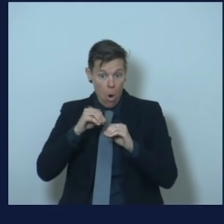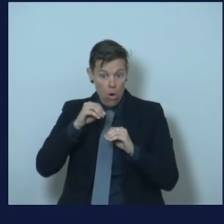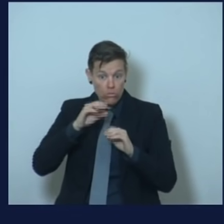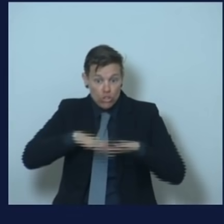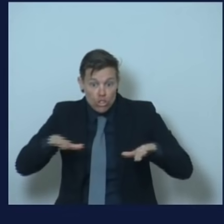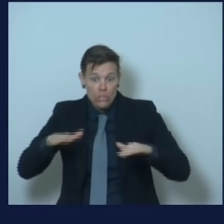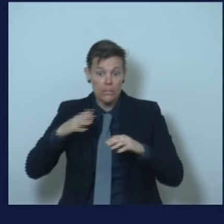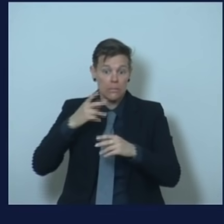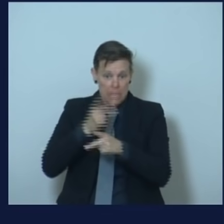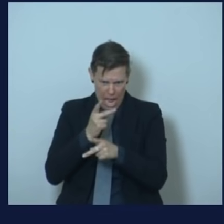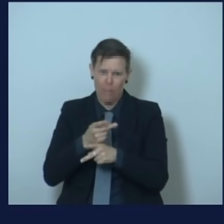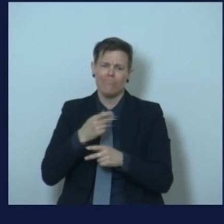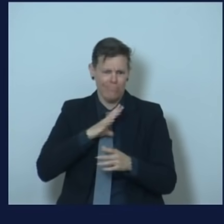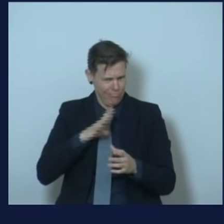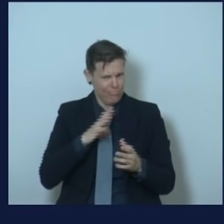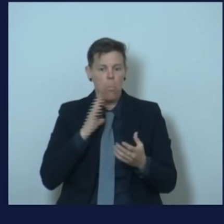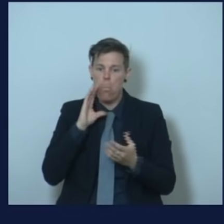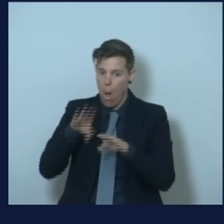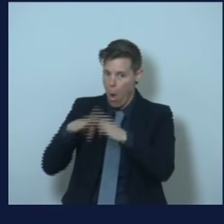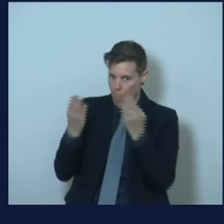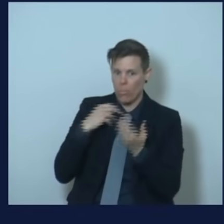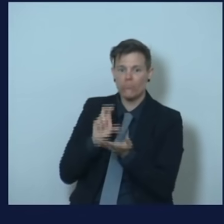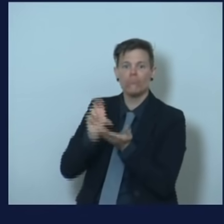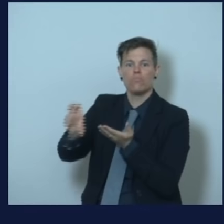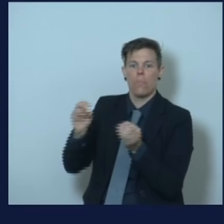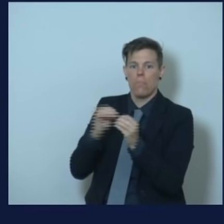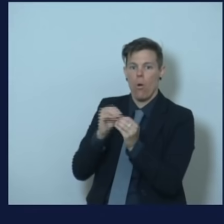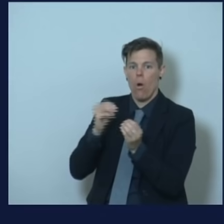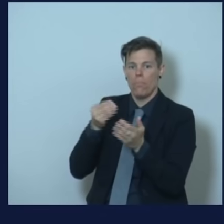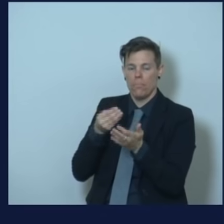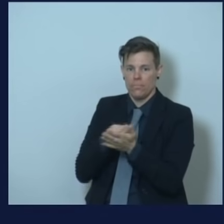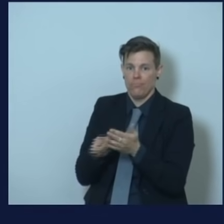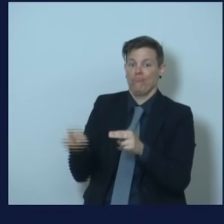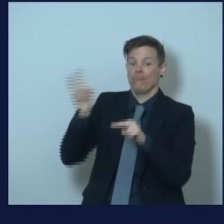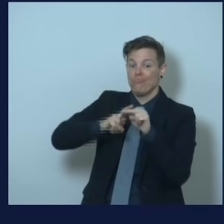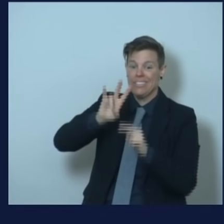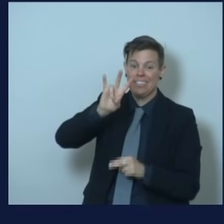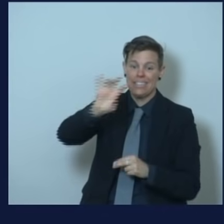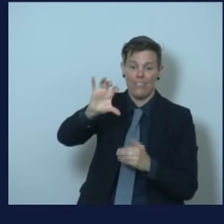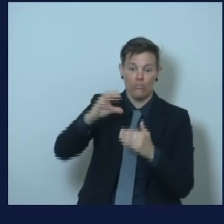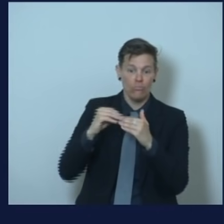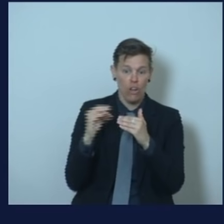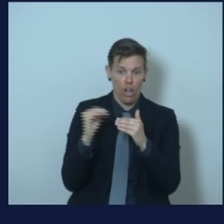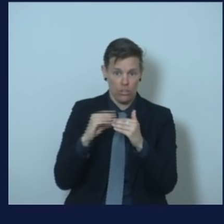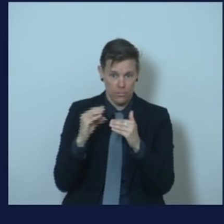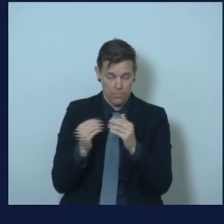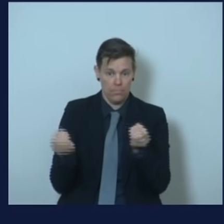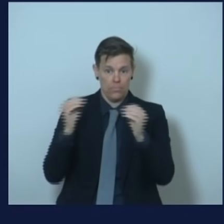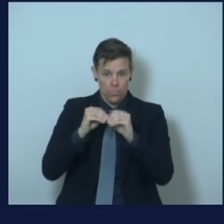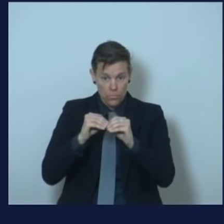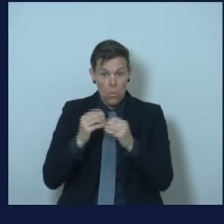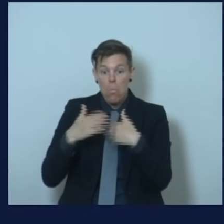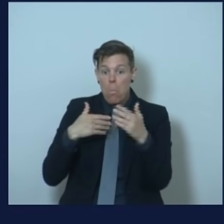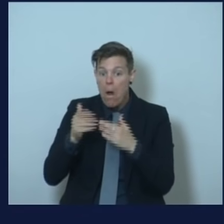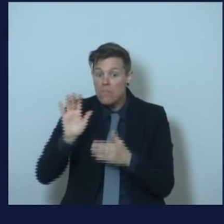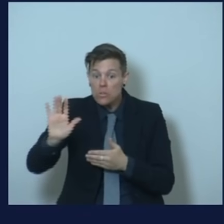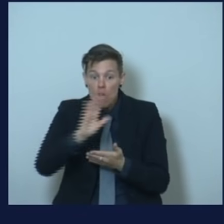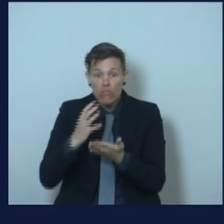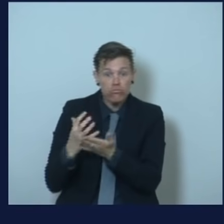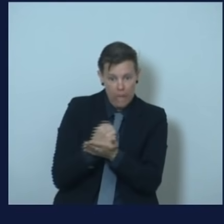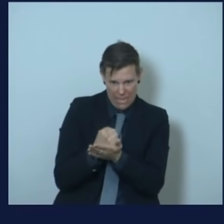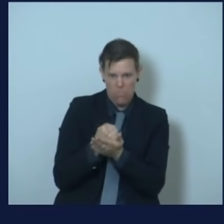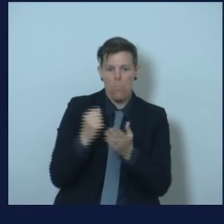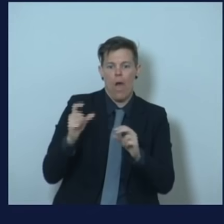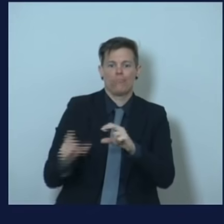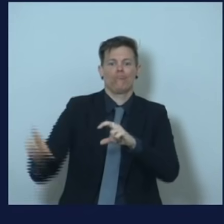to is $700 a month in addition to their current wages and salaries. It's an incentive for